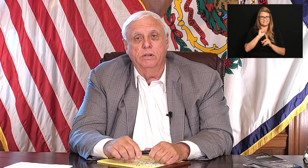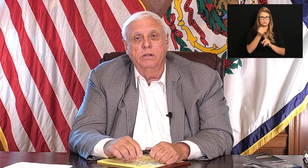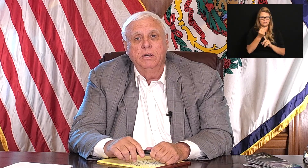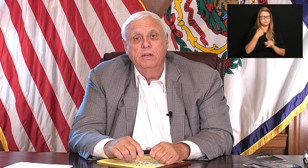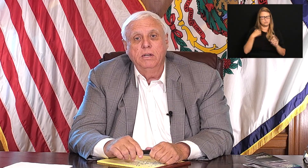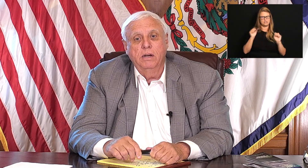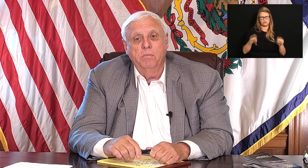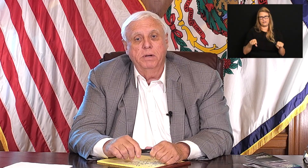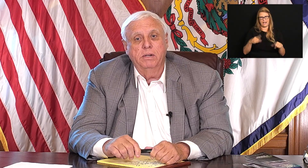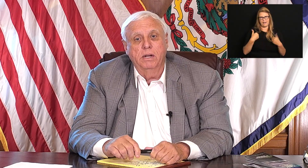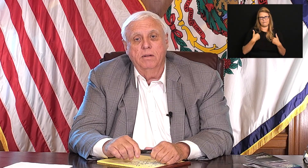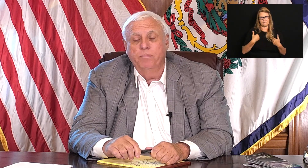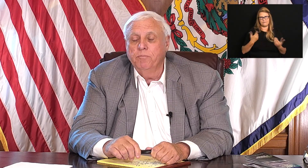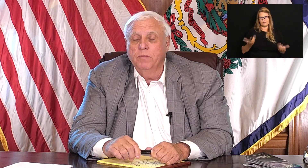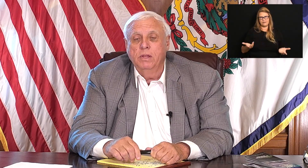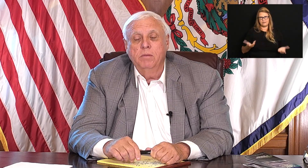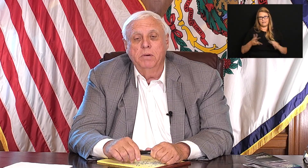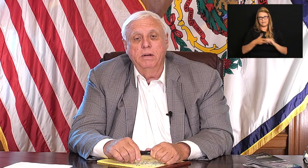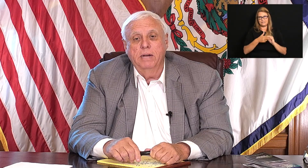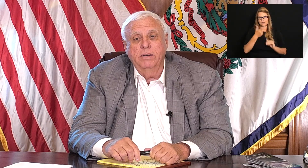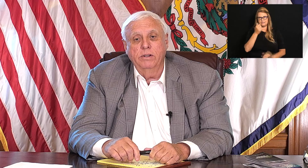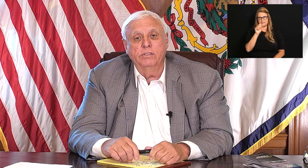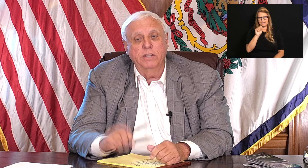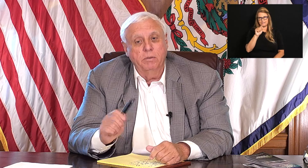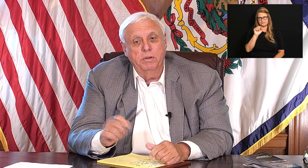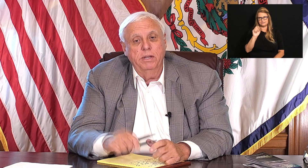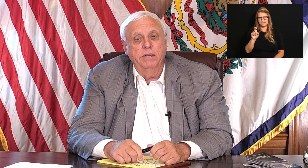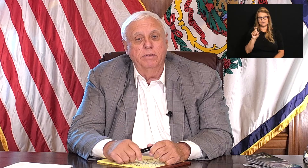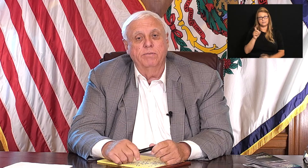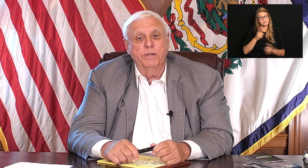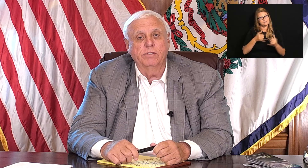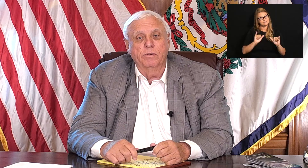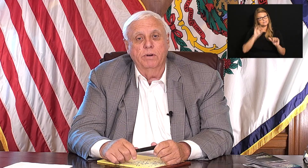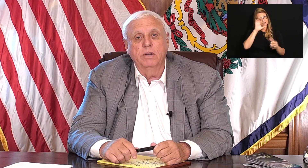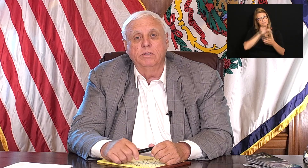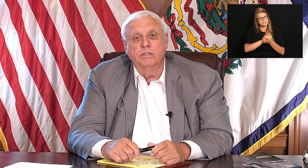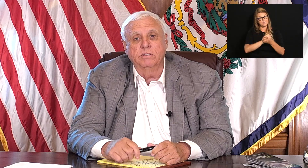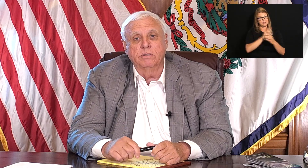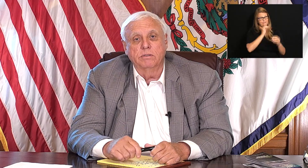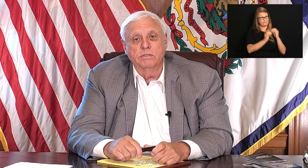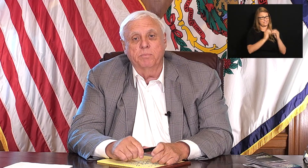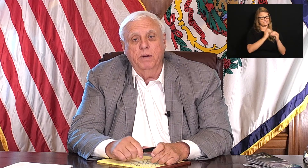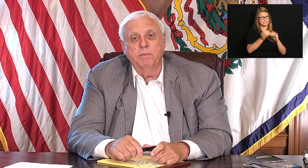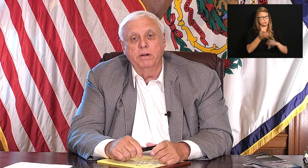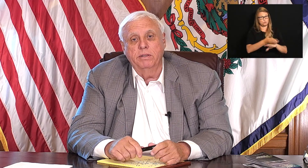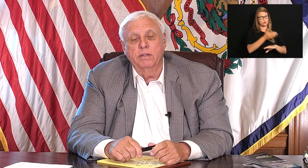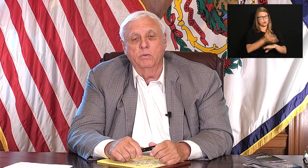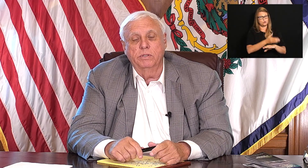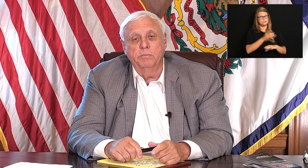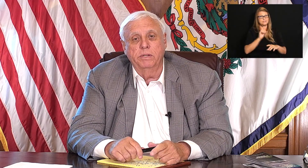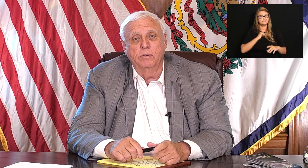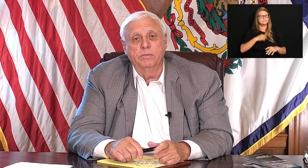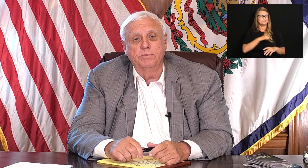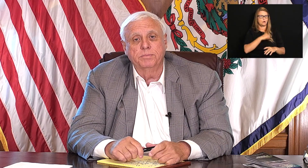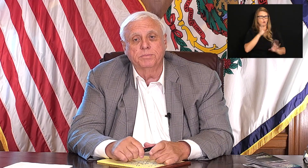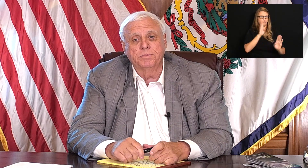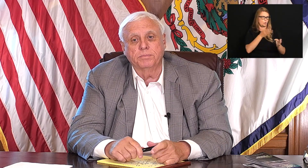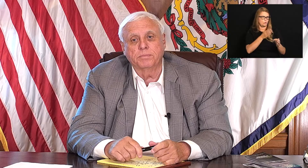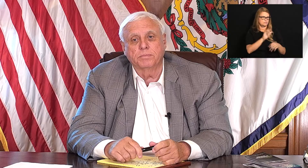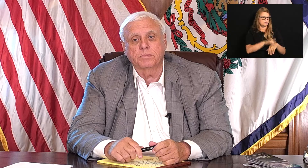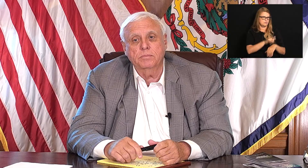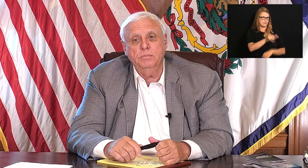to it, you know. But I do still believe that fixing the roads is the primary thing that we should be doing.